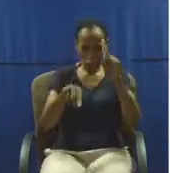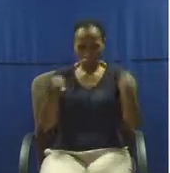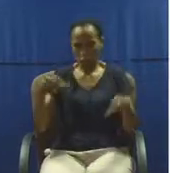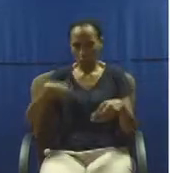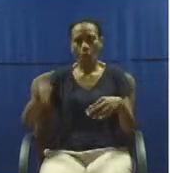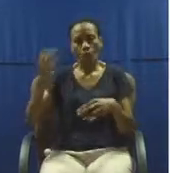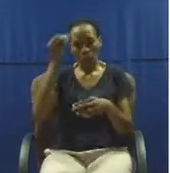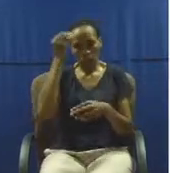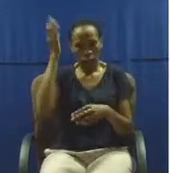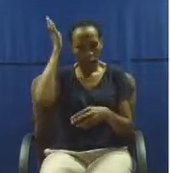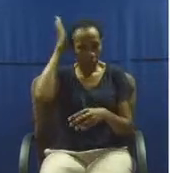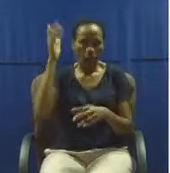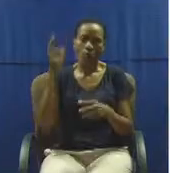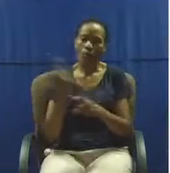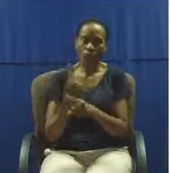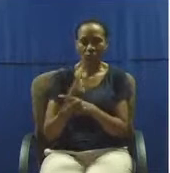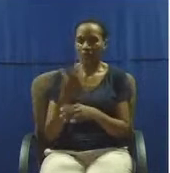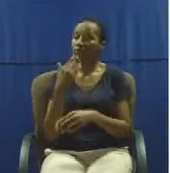your suggestion.